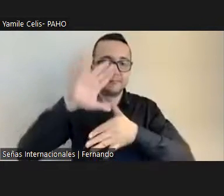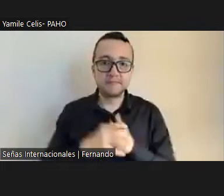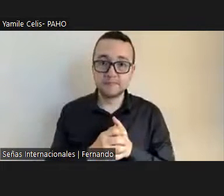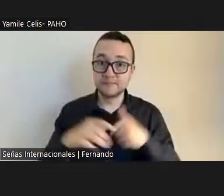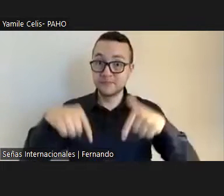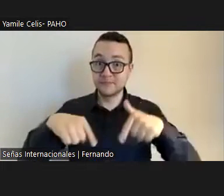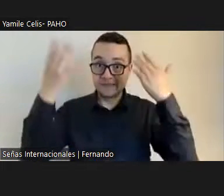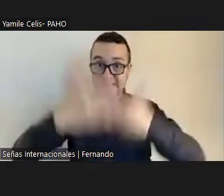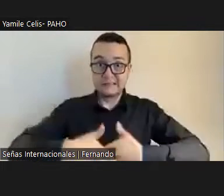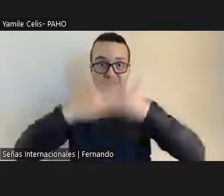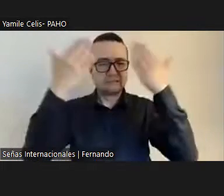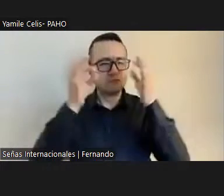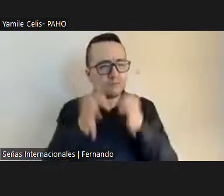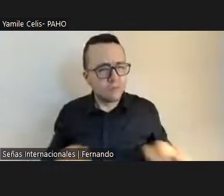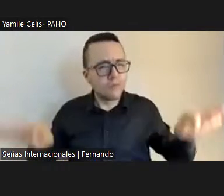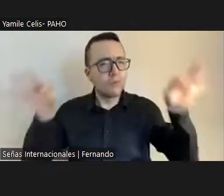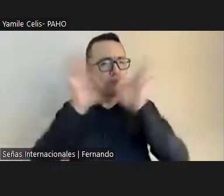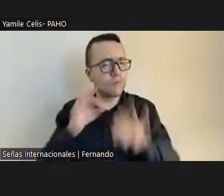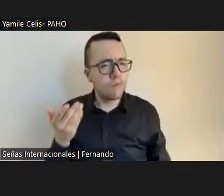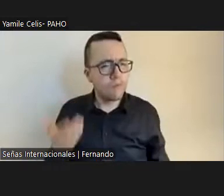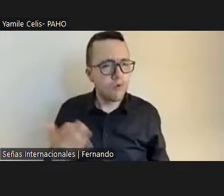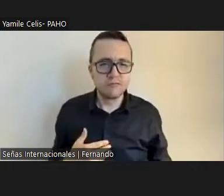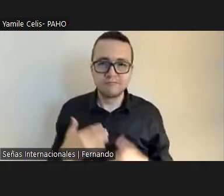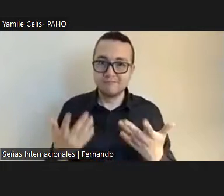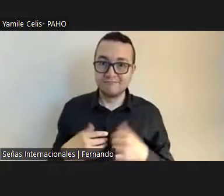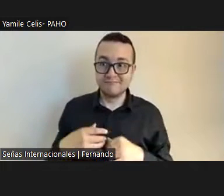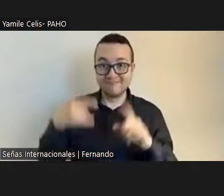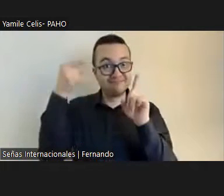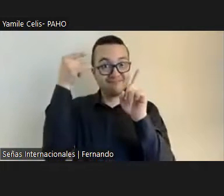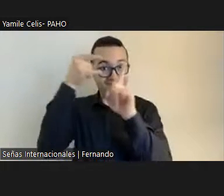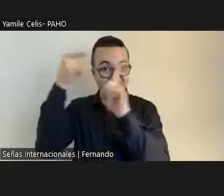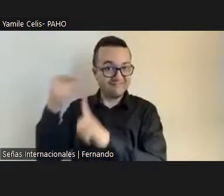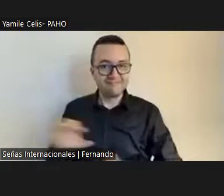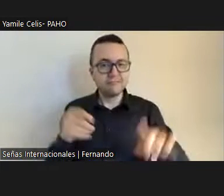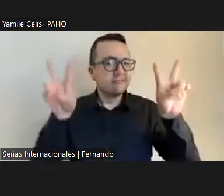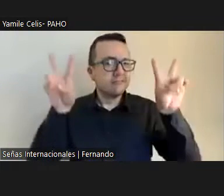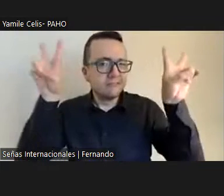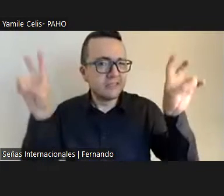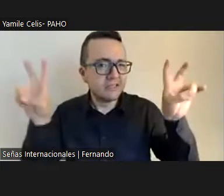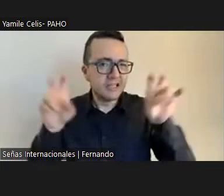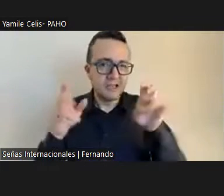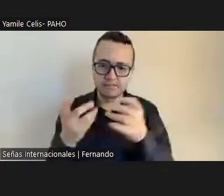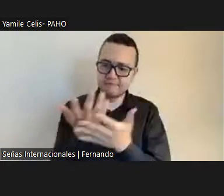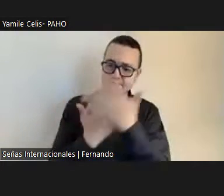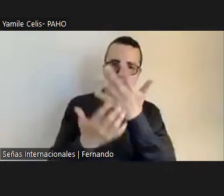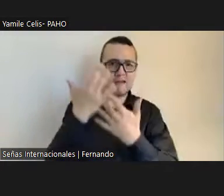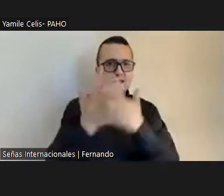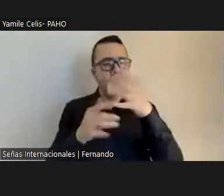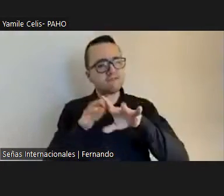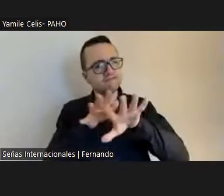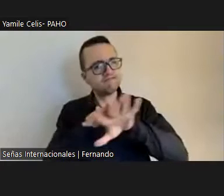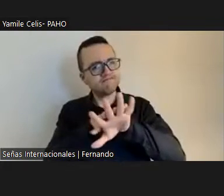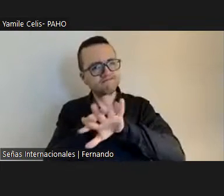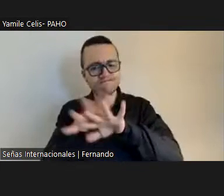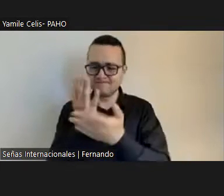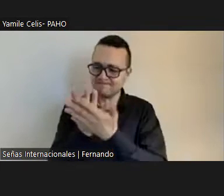important day y este webinario que se for denomina with this Las campaign manos and this webinar salvan entitled vidas. Hand Quiero Hygiene